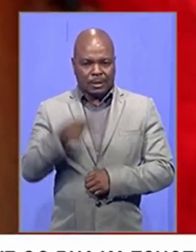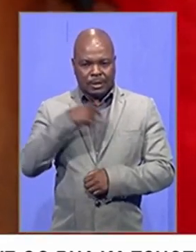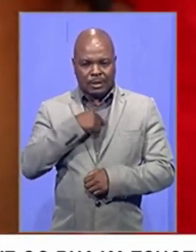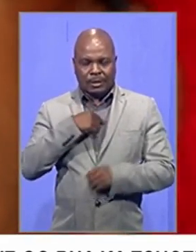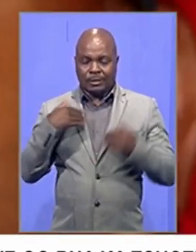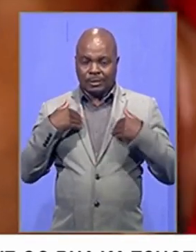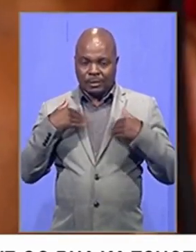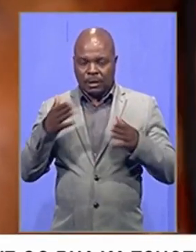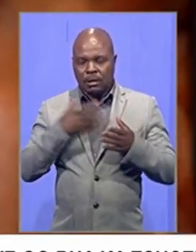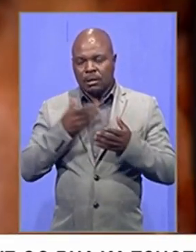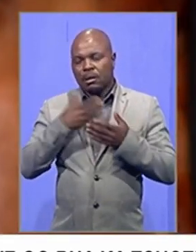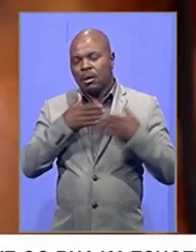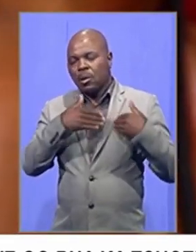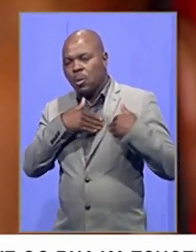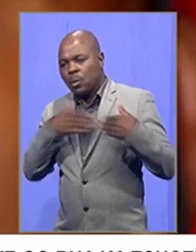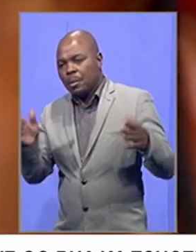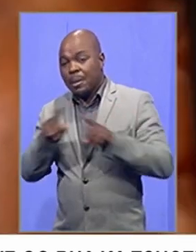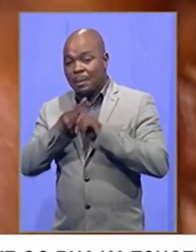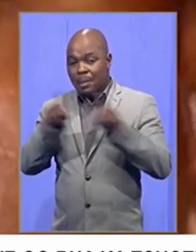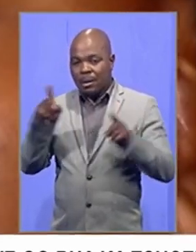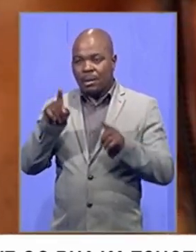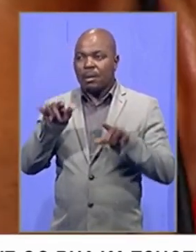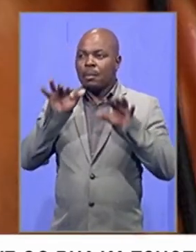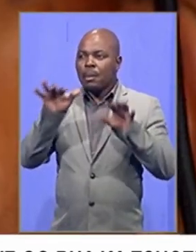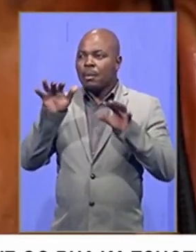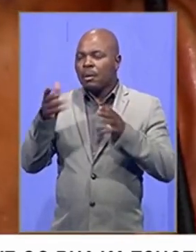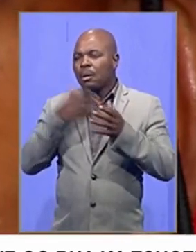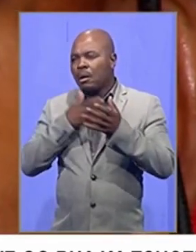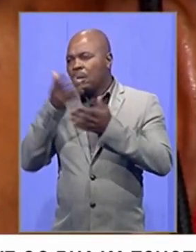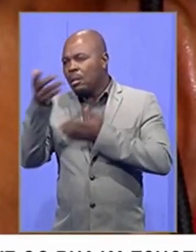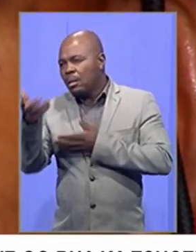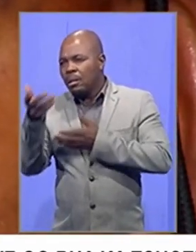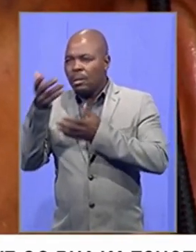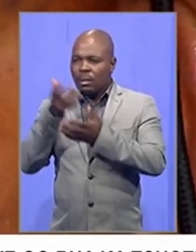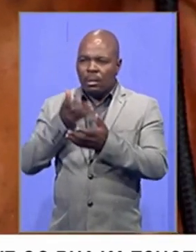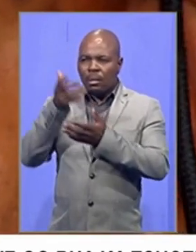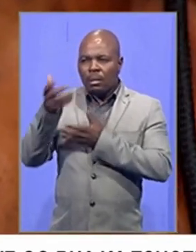but mostly utlwa bana go bua le batho ba bangwe cause ne